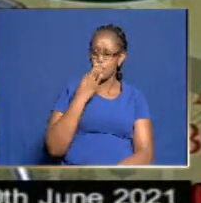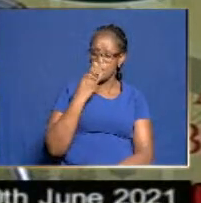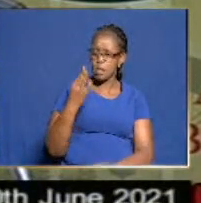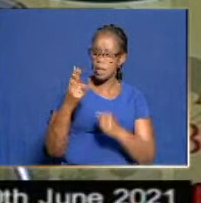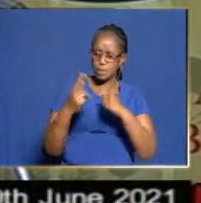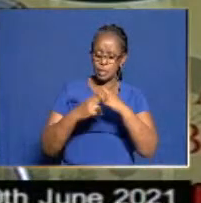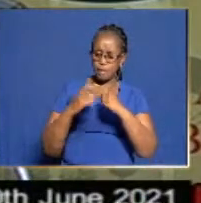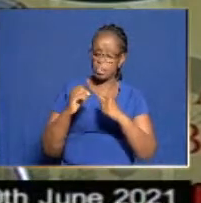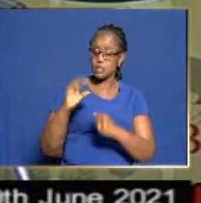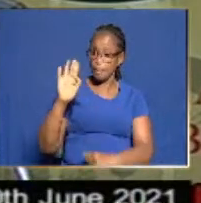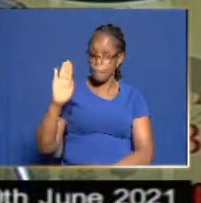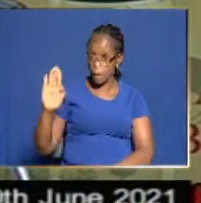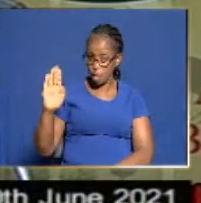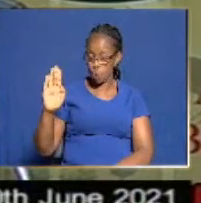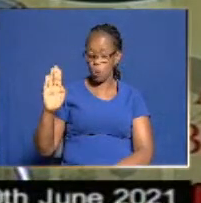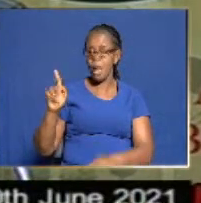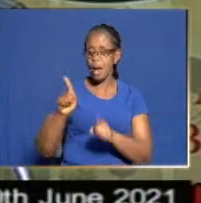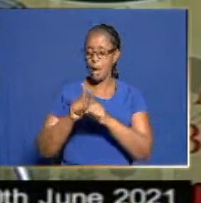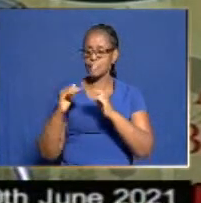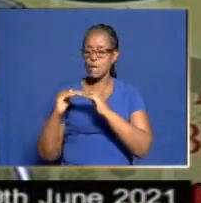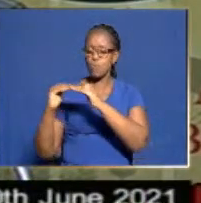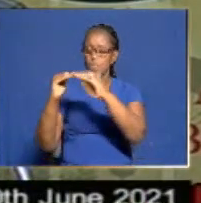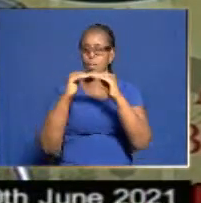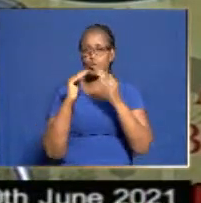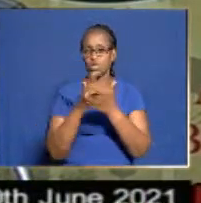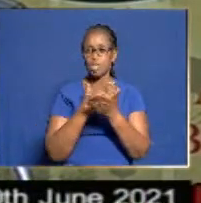370 billion as equitable share, representing